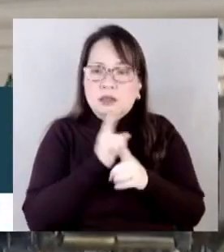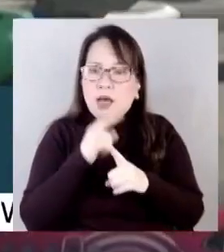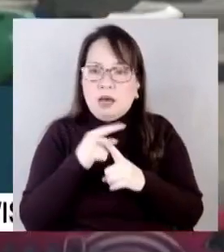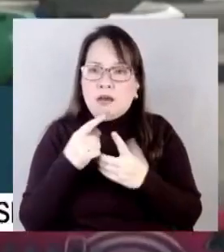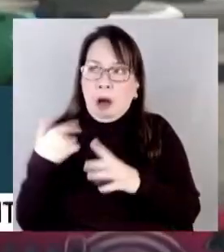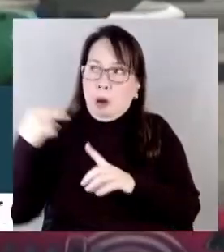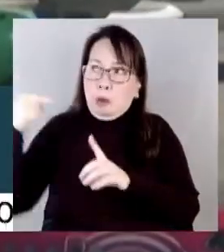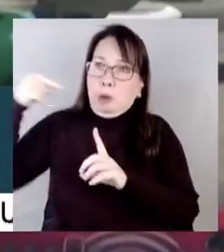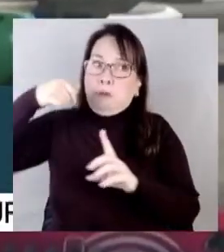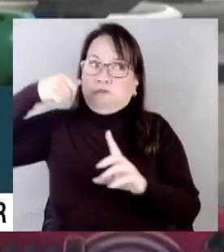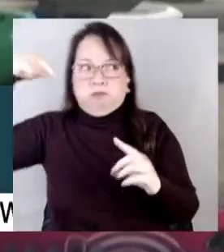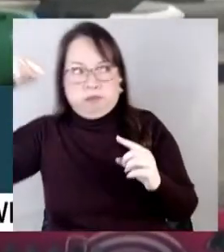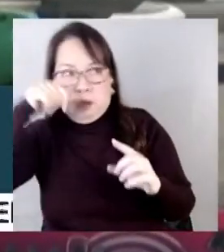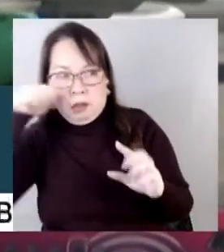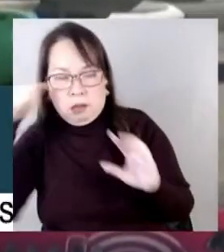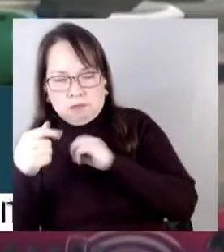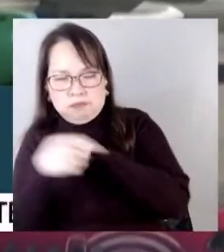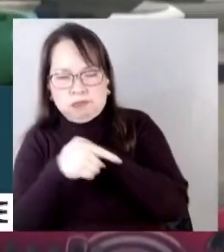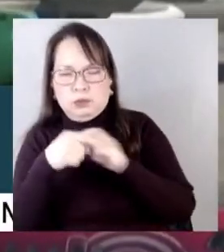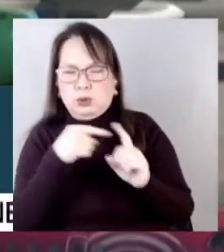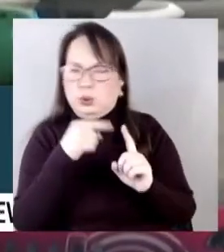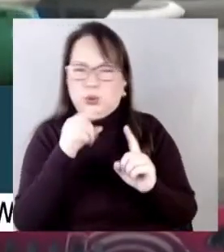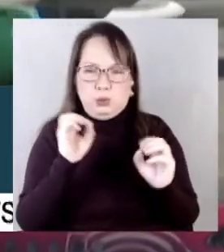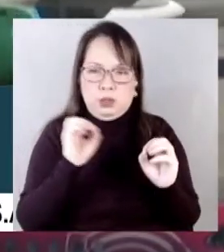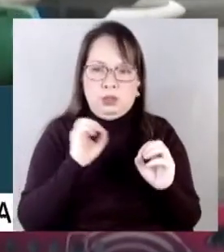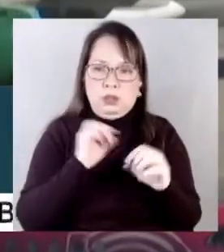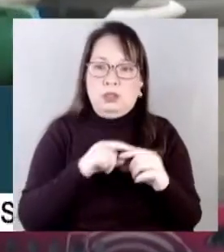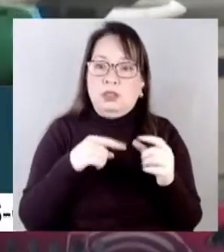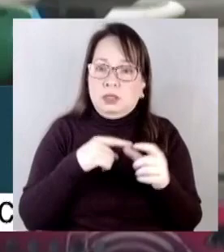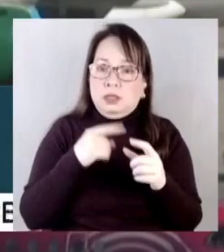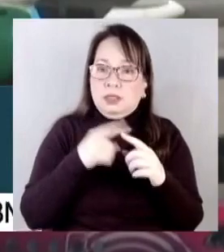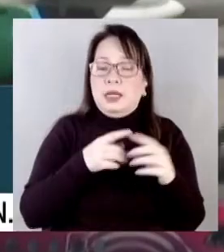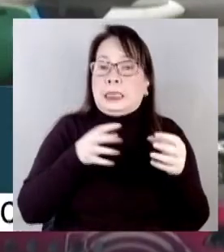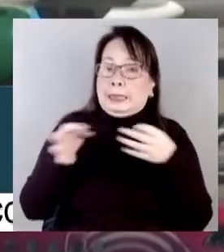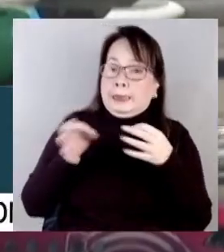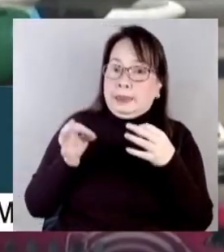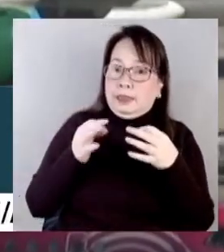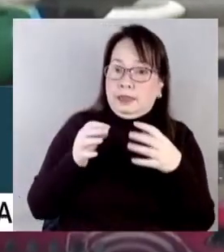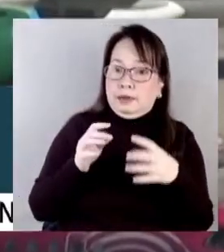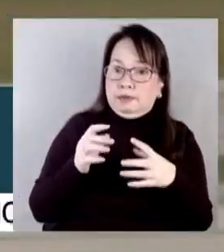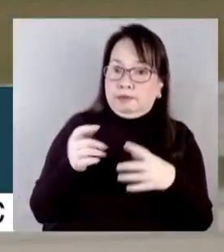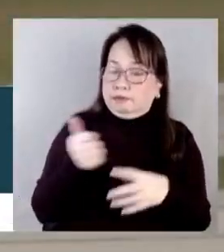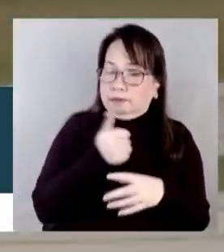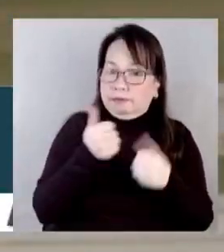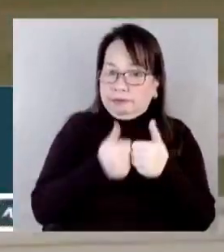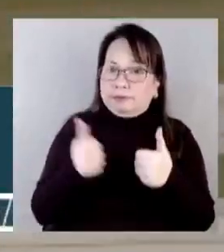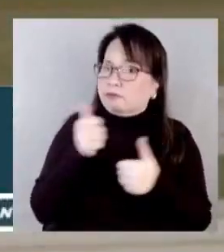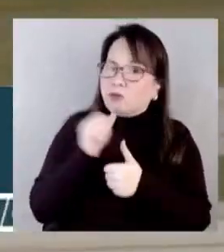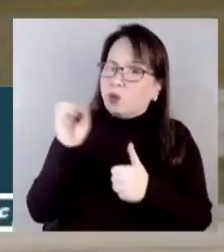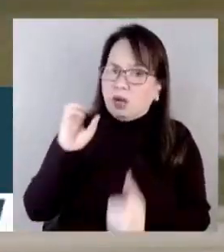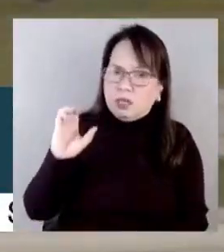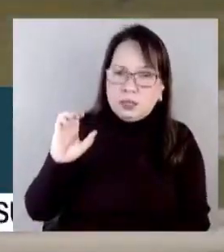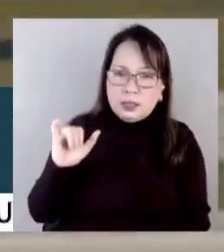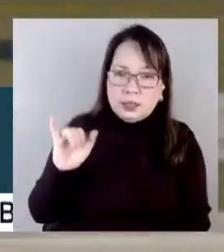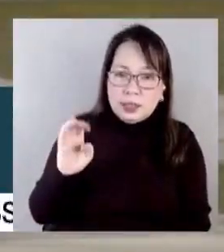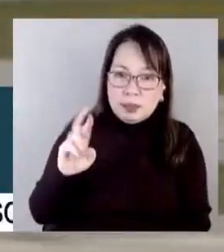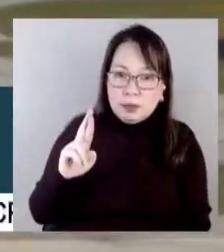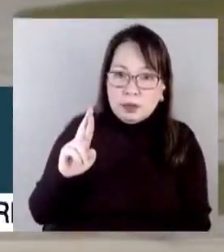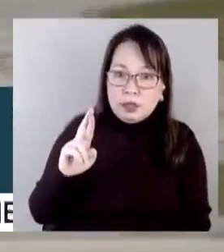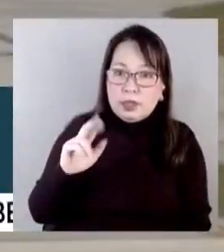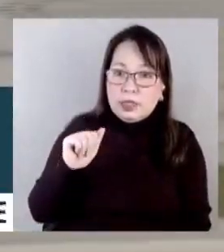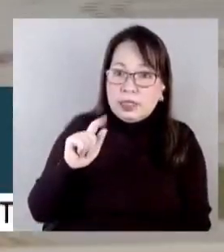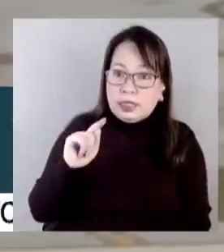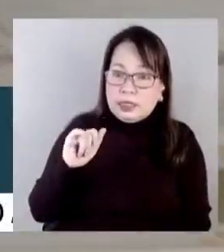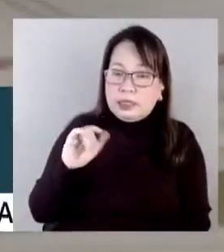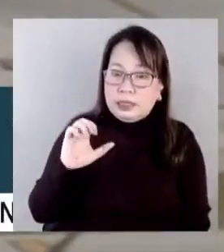attack. Earlier in the day, U.S. Transportation Secretary Pete Buttigieg was quick to say it was not caused by a cyber attack, but says it is a clear signal